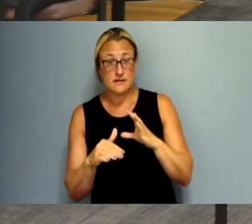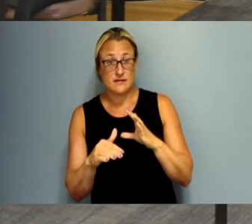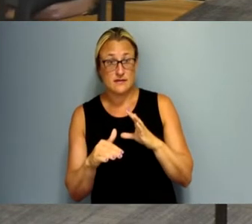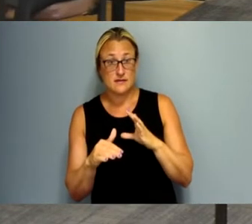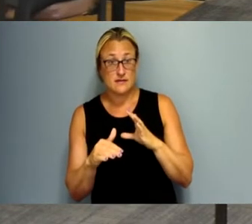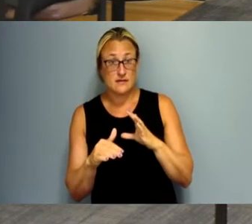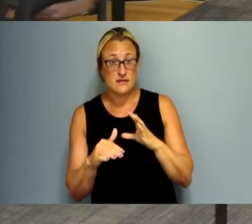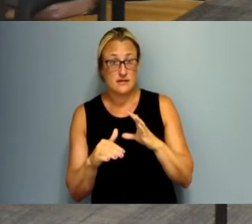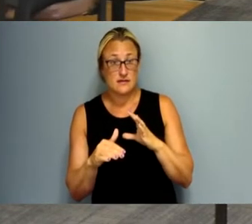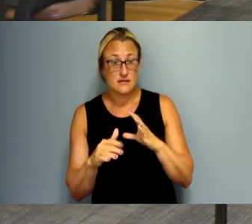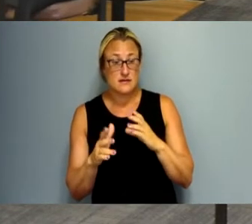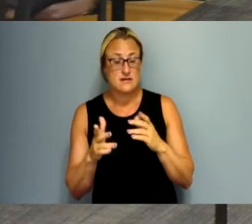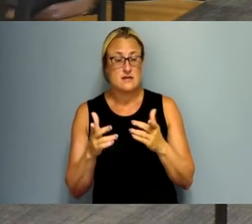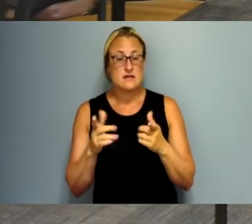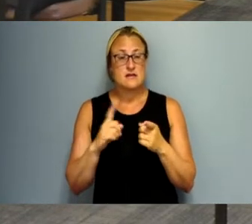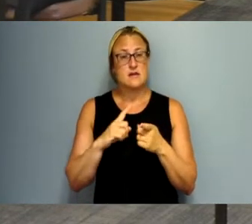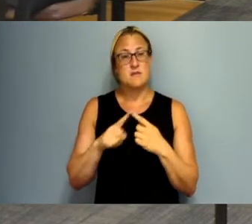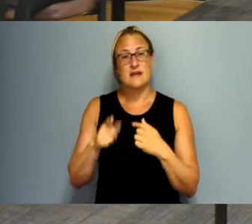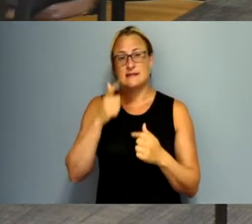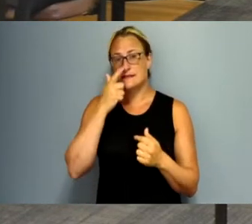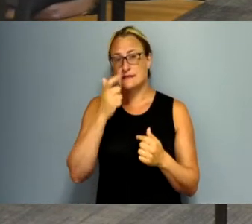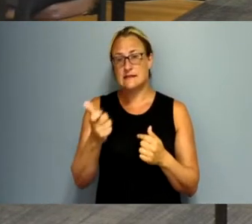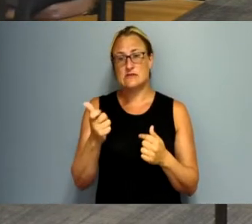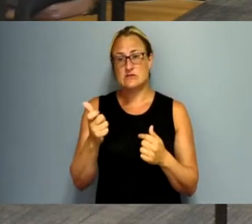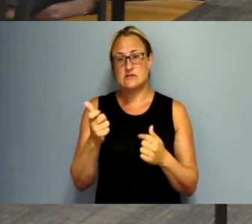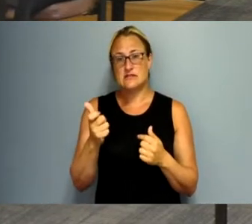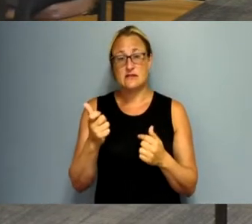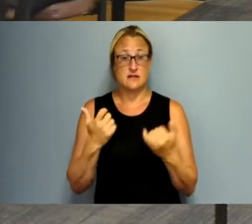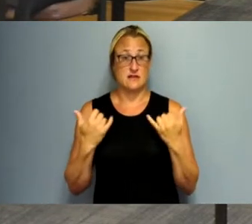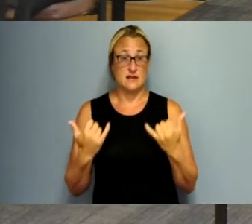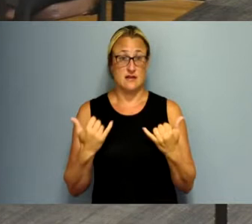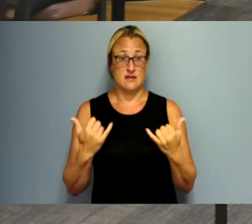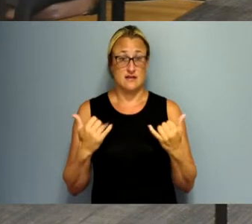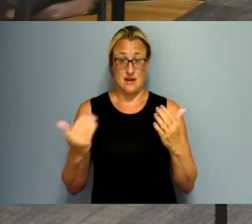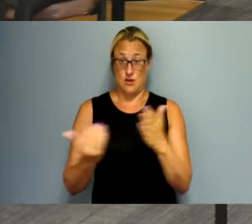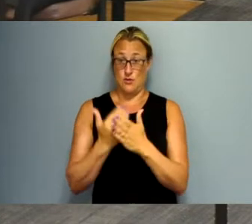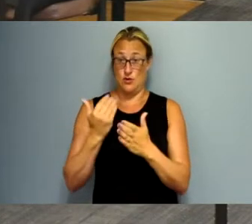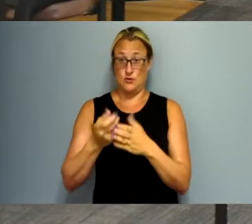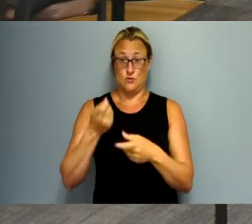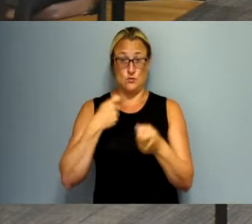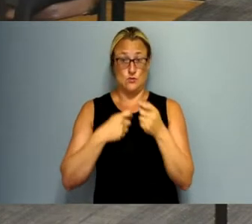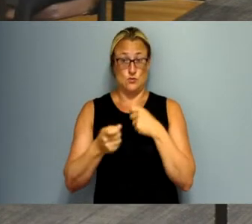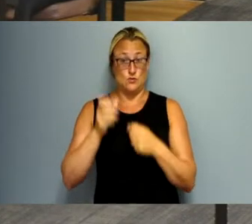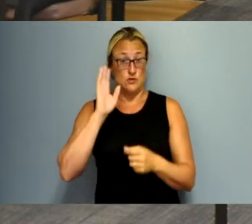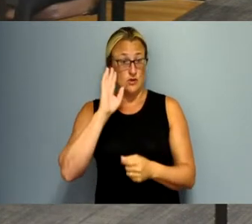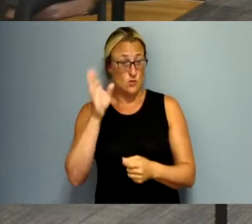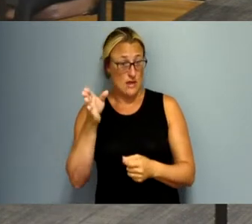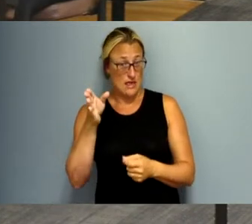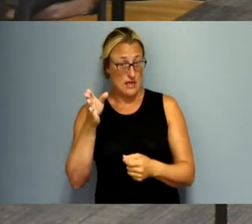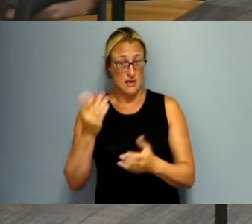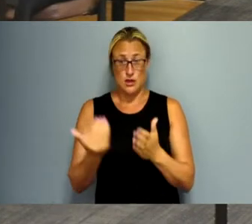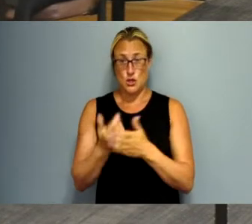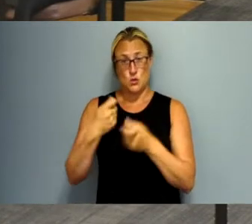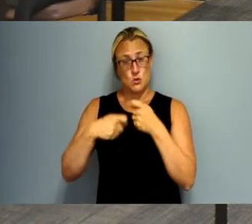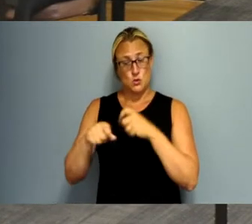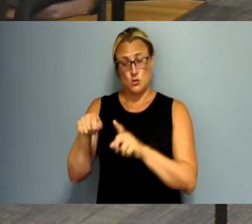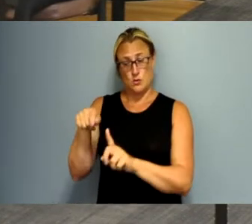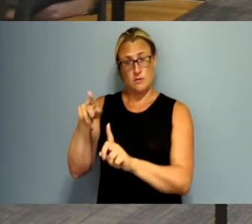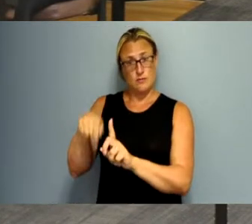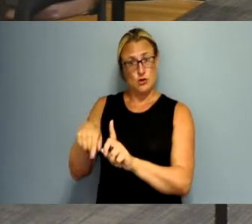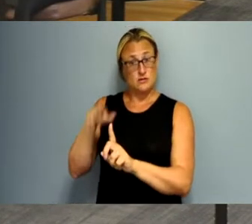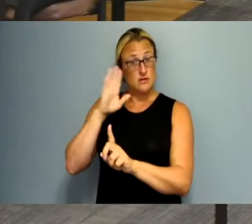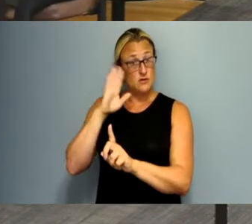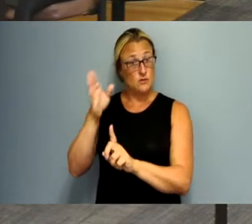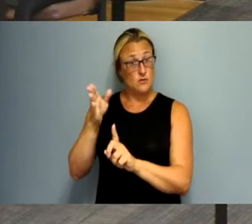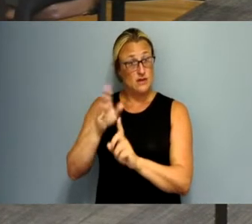What I find really interesting, though, is now that we have a new one coming, is the new one gonna answer my right to know